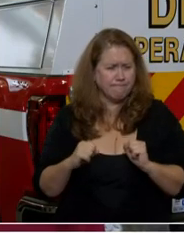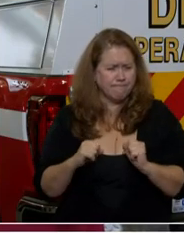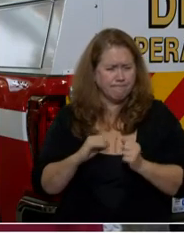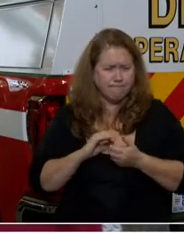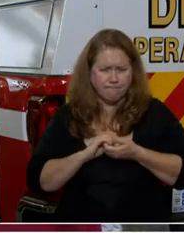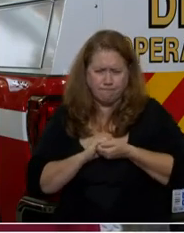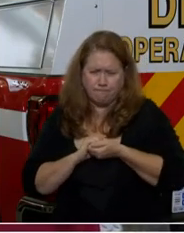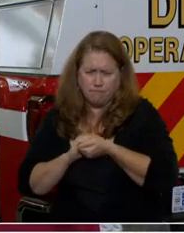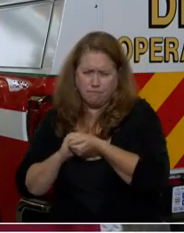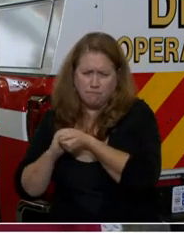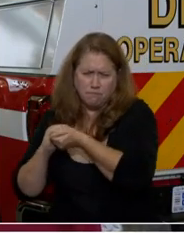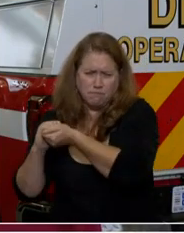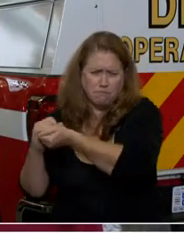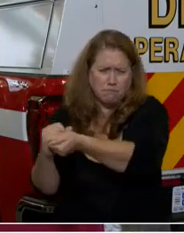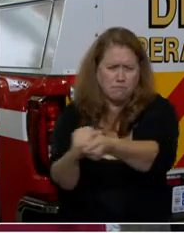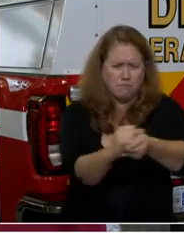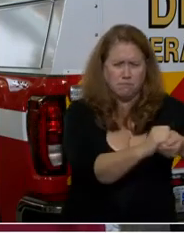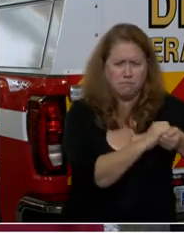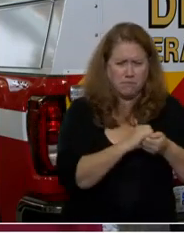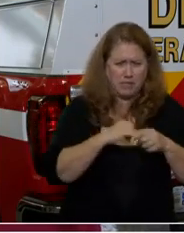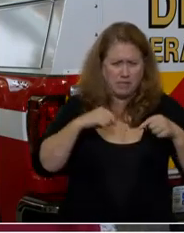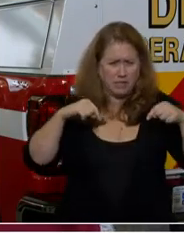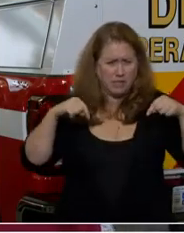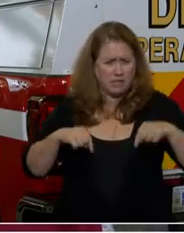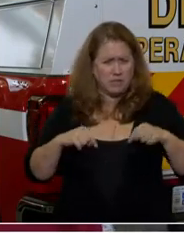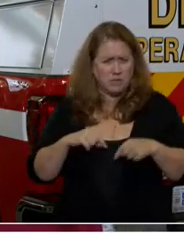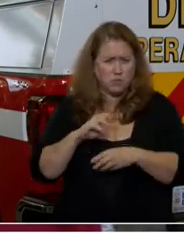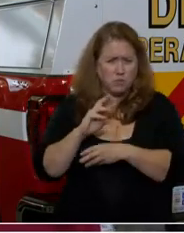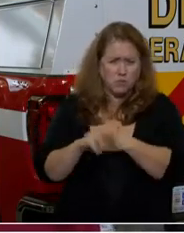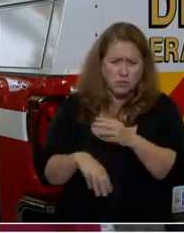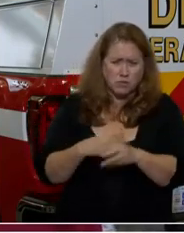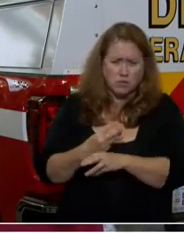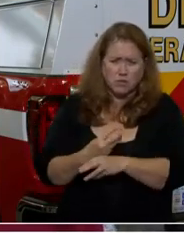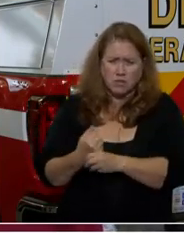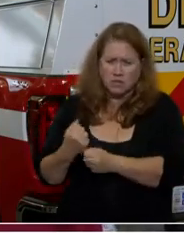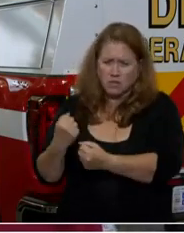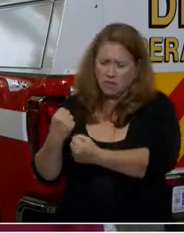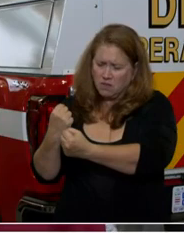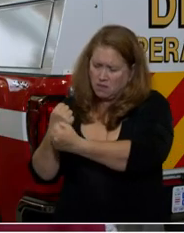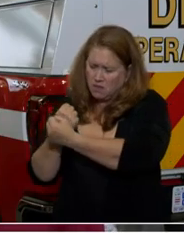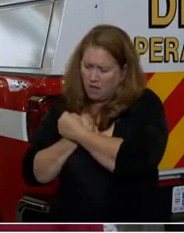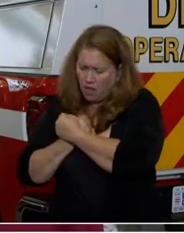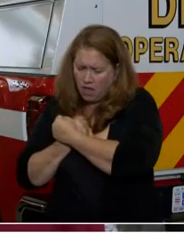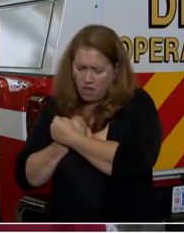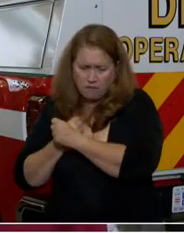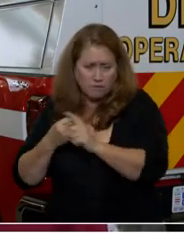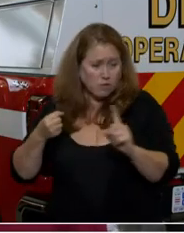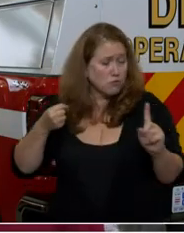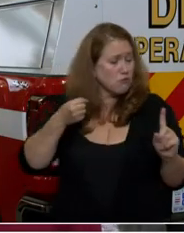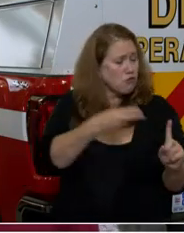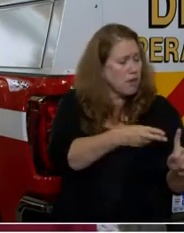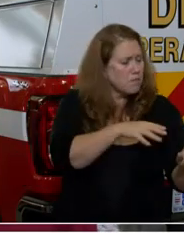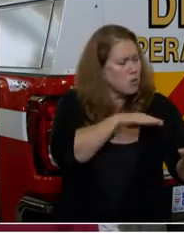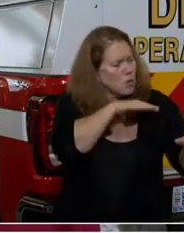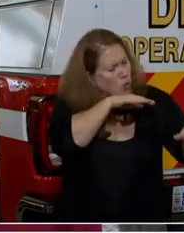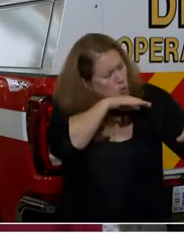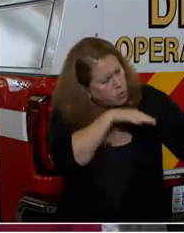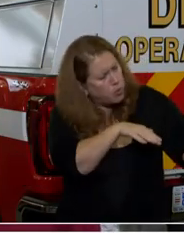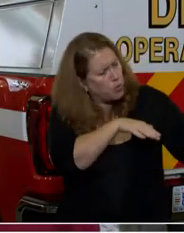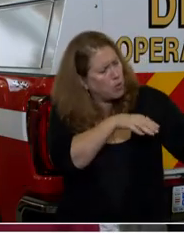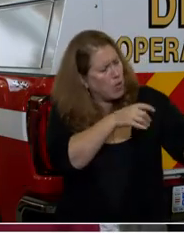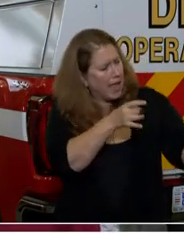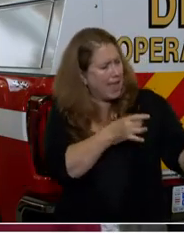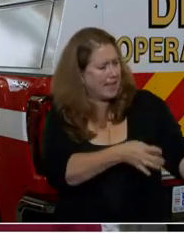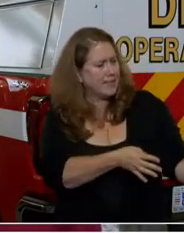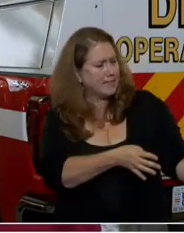hate, compassion overcomes division, and understanding replacing ignorance. May we never